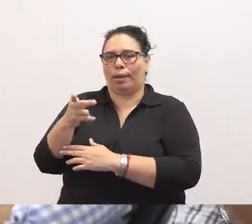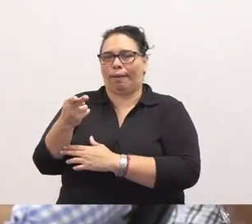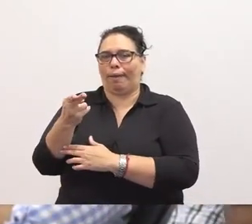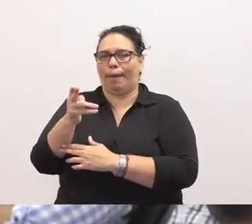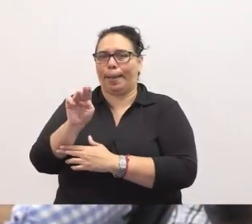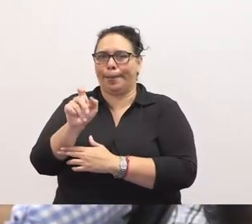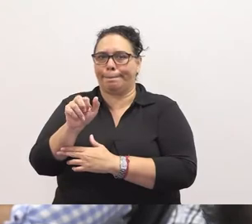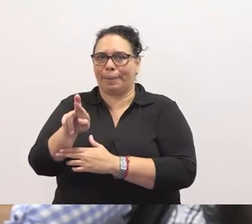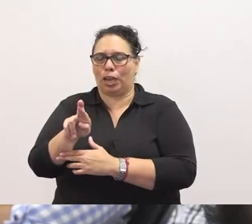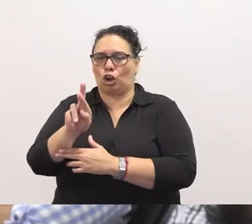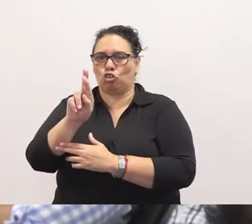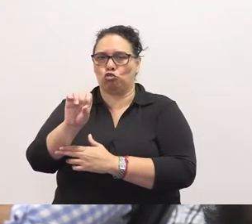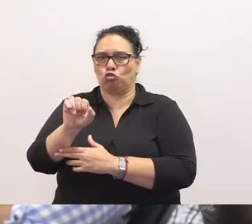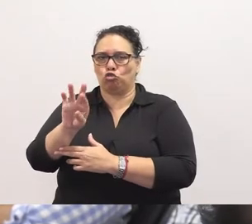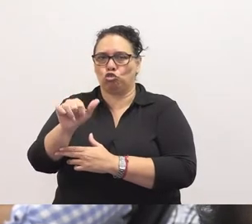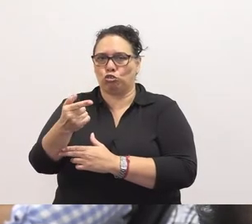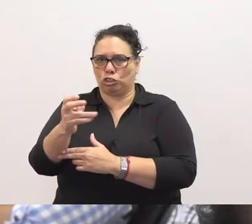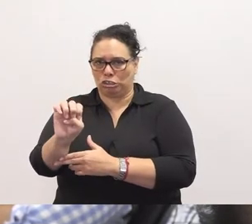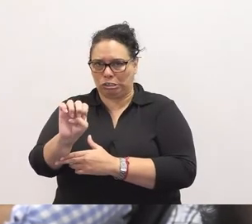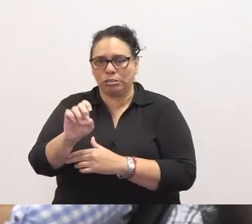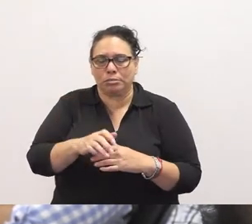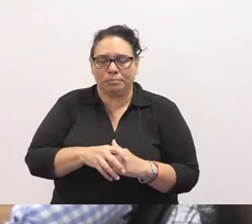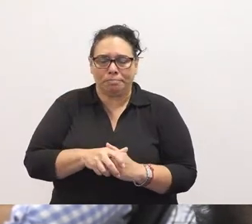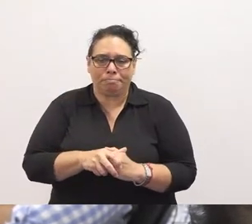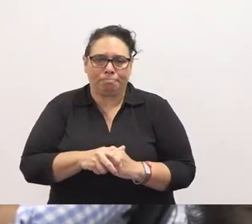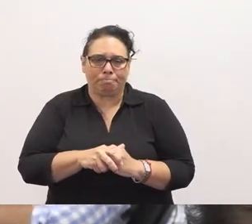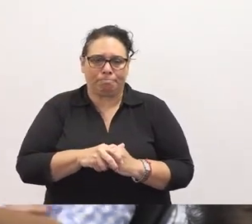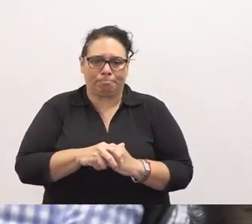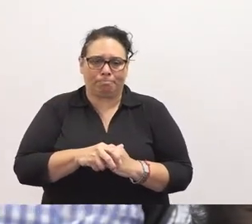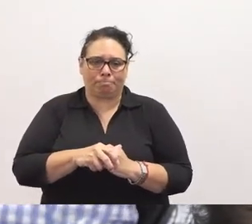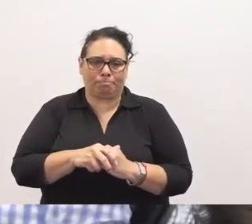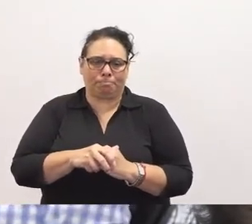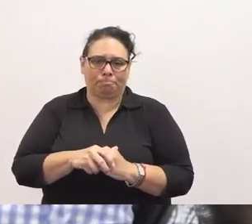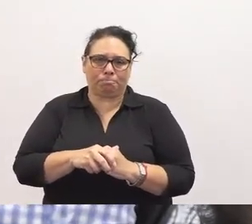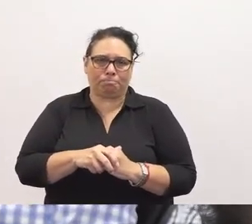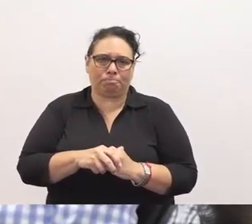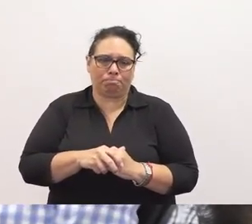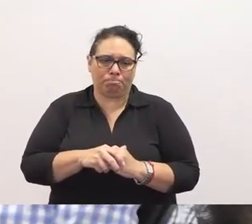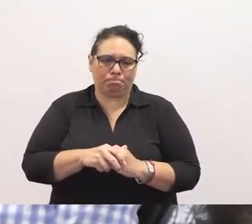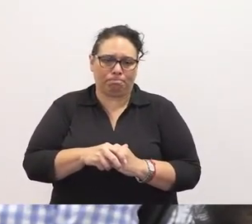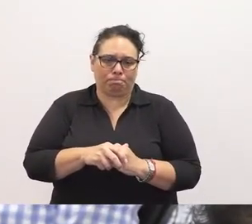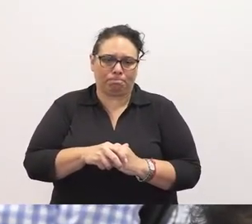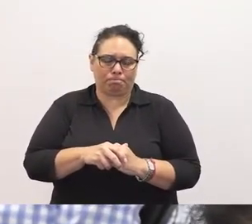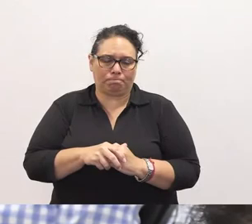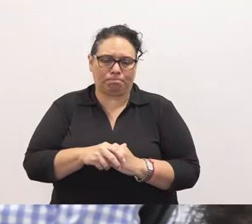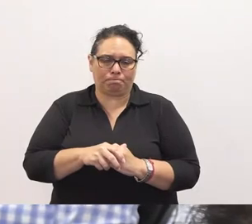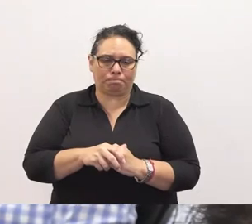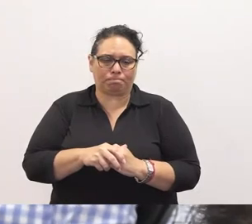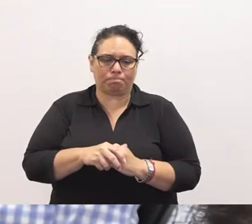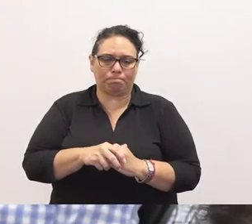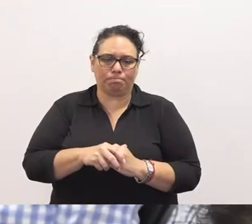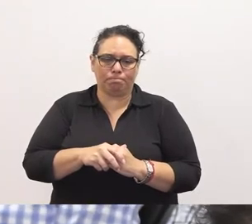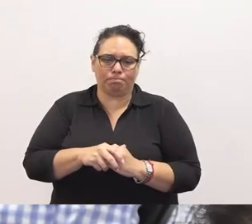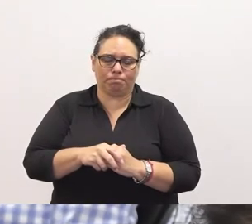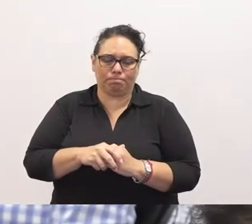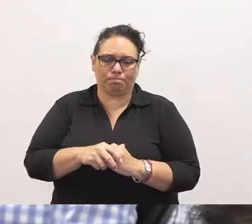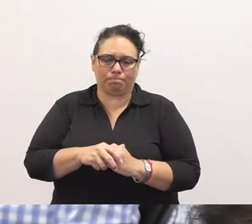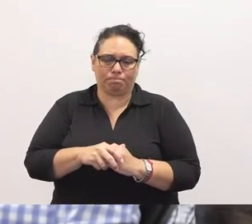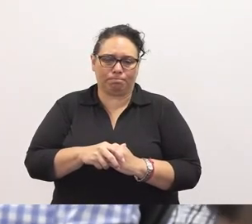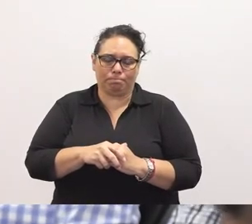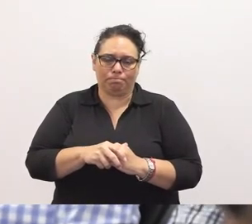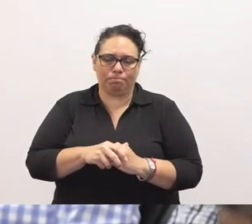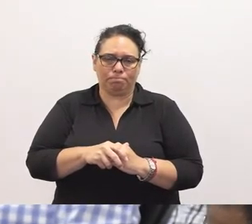Sekdai sabai ri khnyom che ti bamphot neu pe dai khnyom ban mok neu Long Beach hay kon khnyom ban saksa